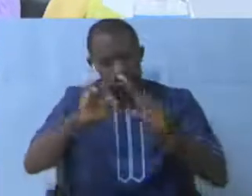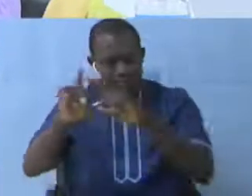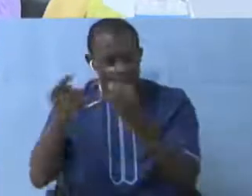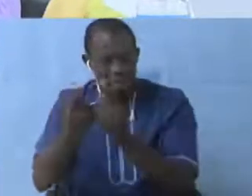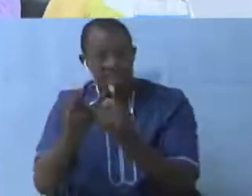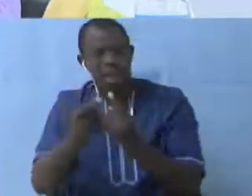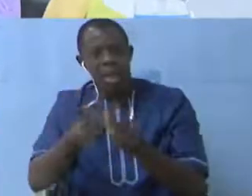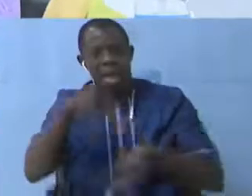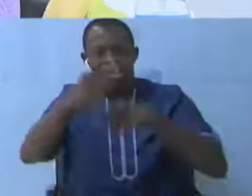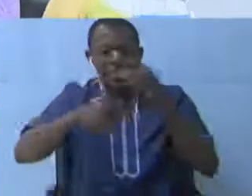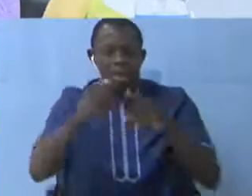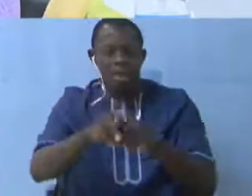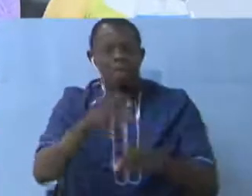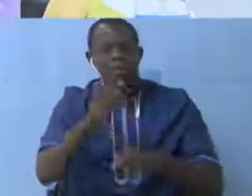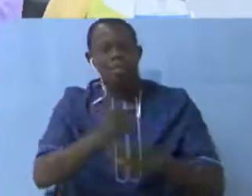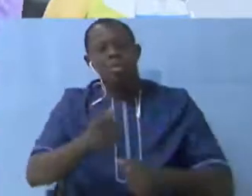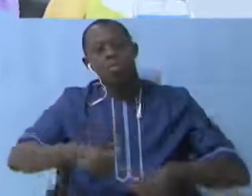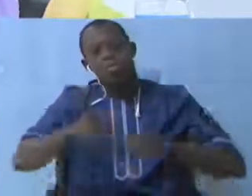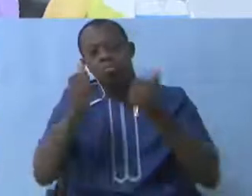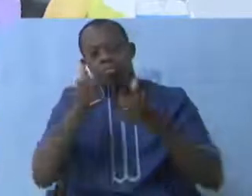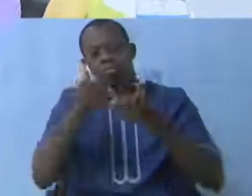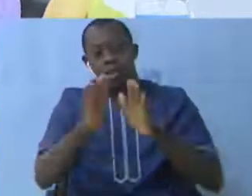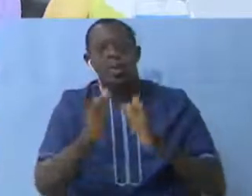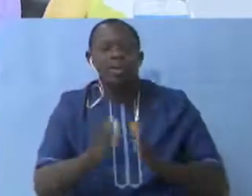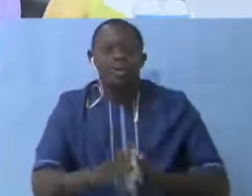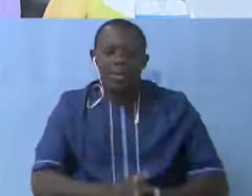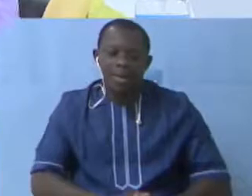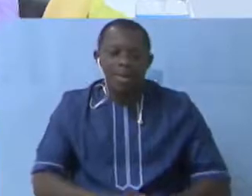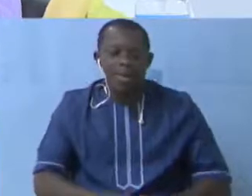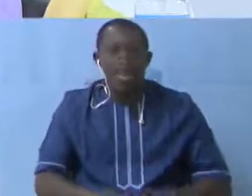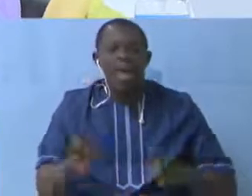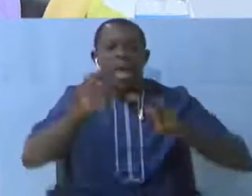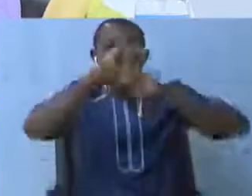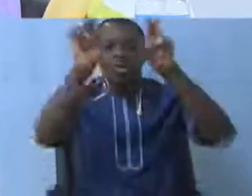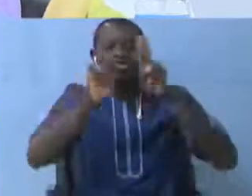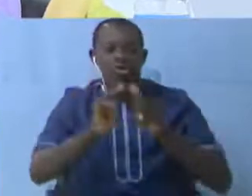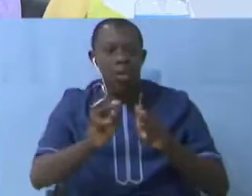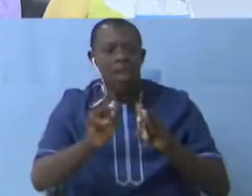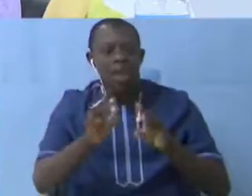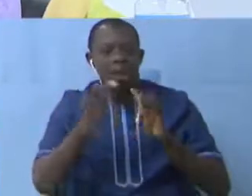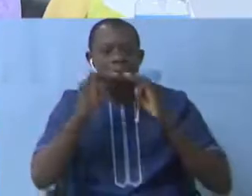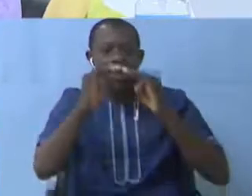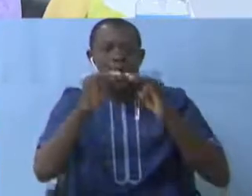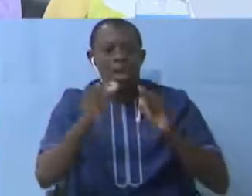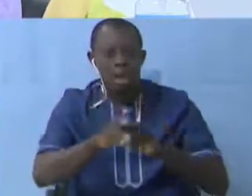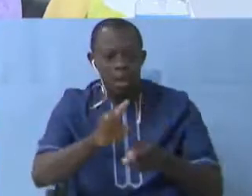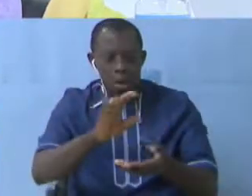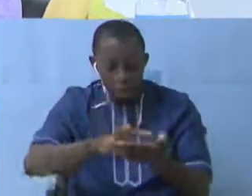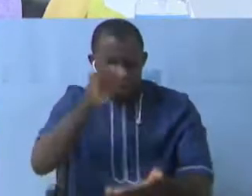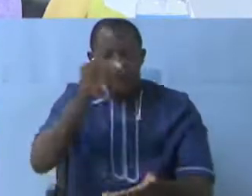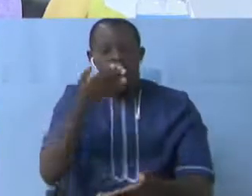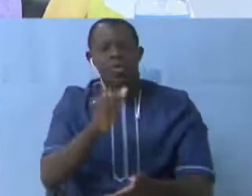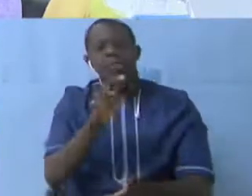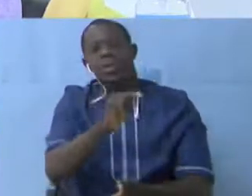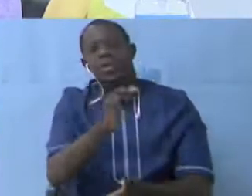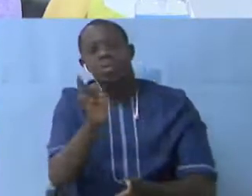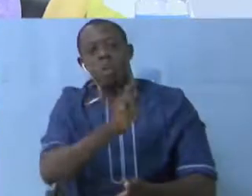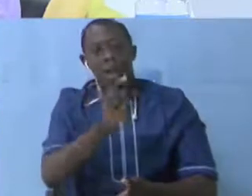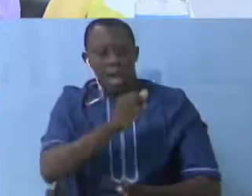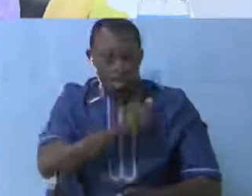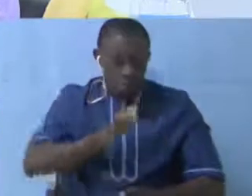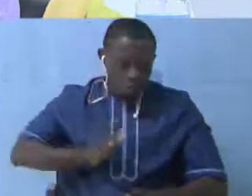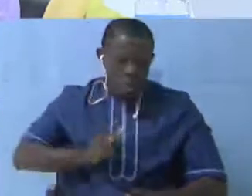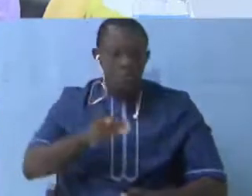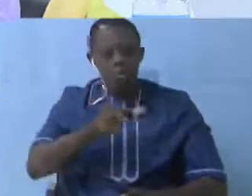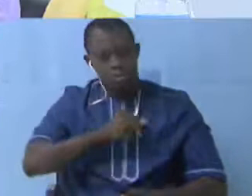it was good. And the international media picked from that headline.